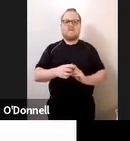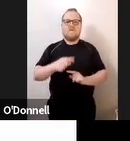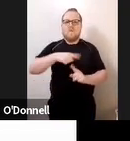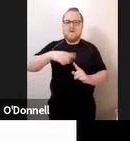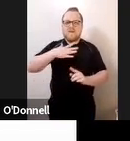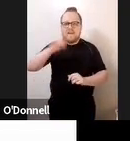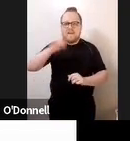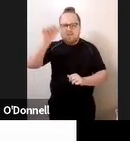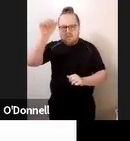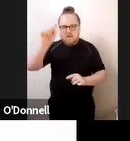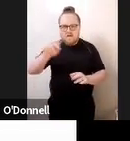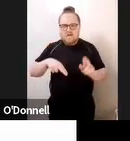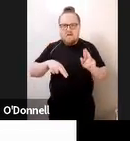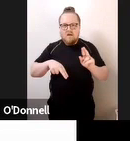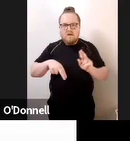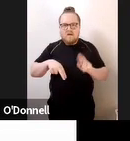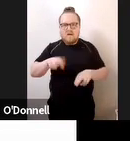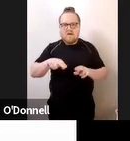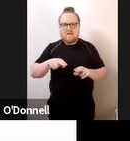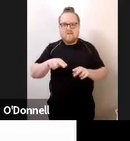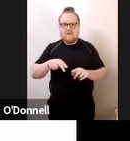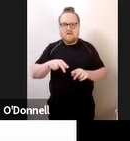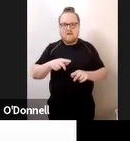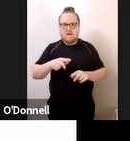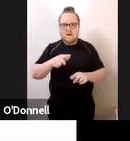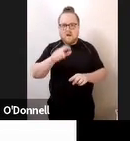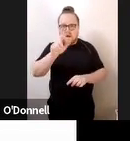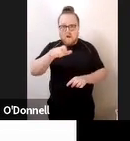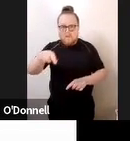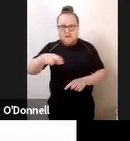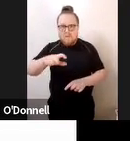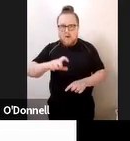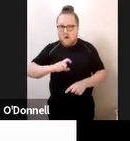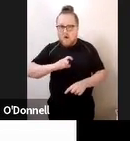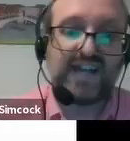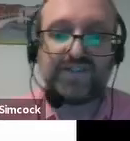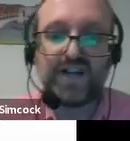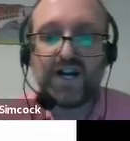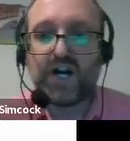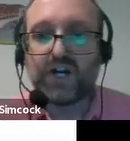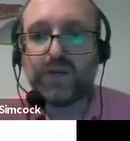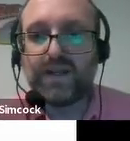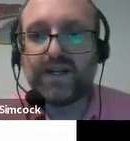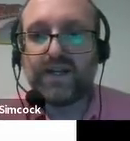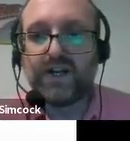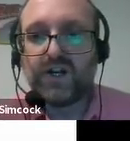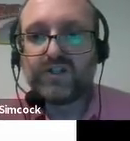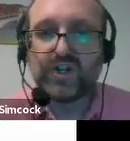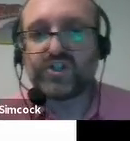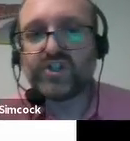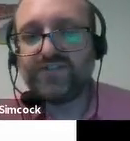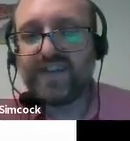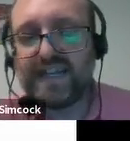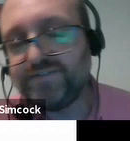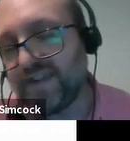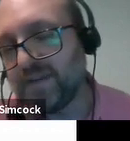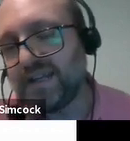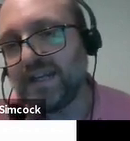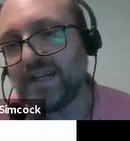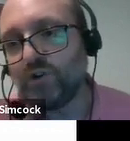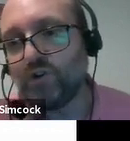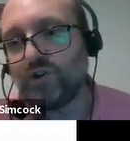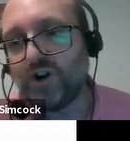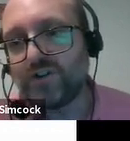how comfortable are people with touch? Think yourself, are you in a touchy-feely